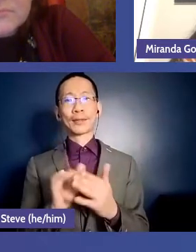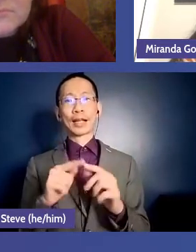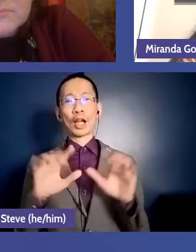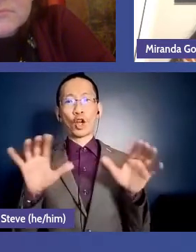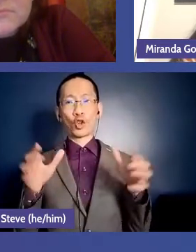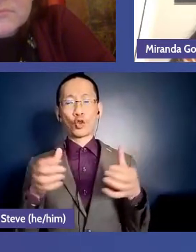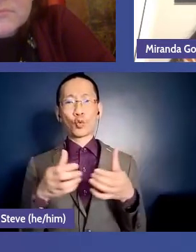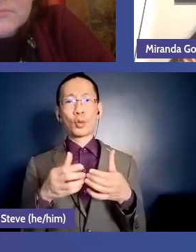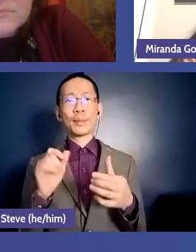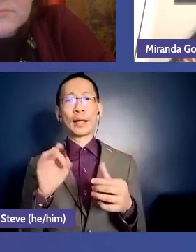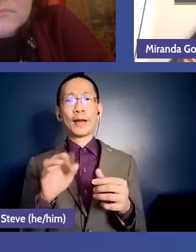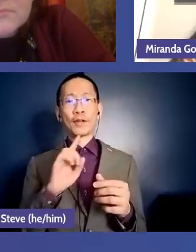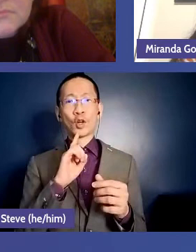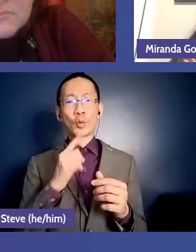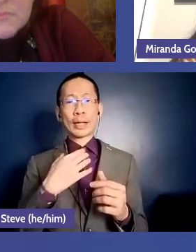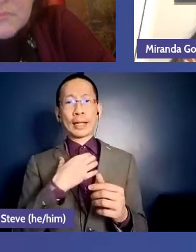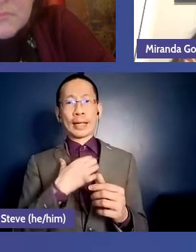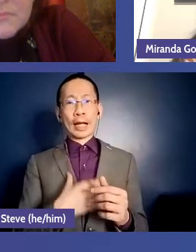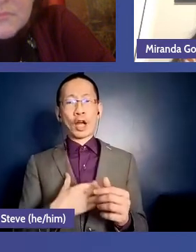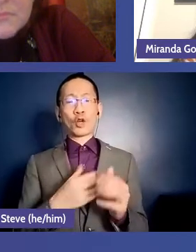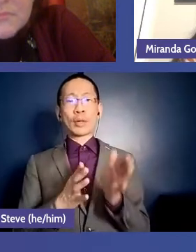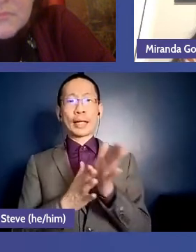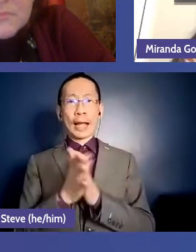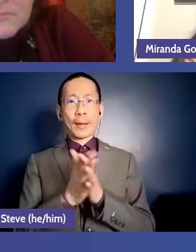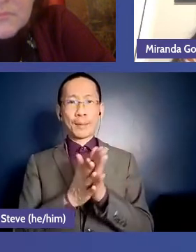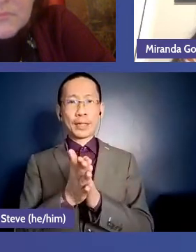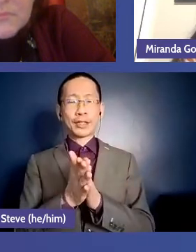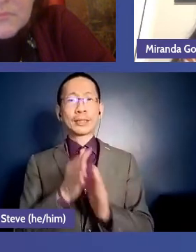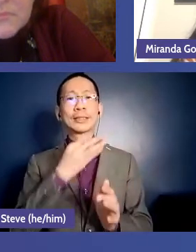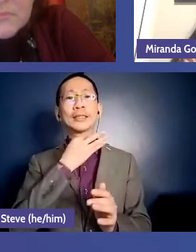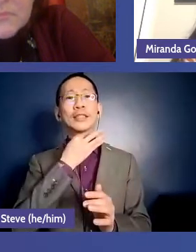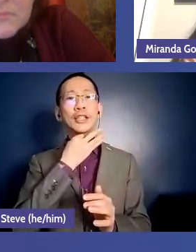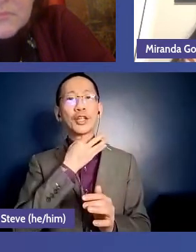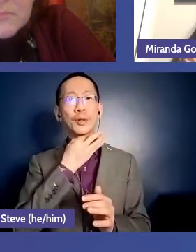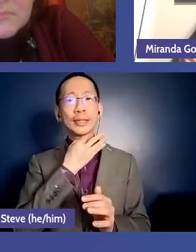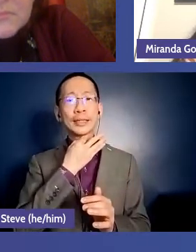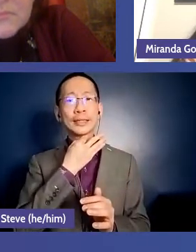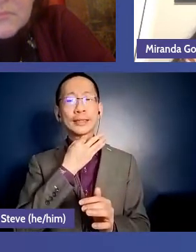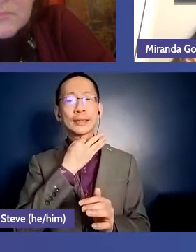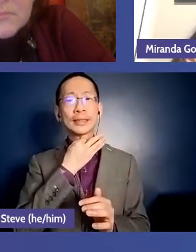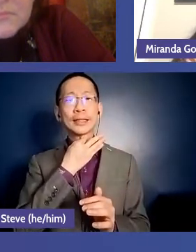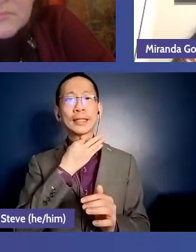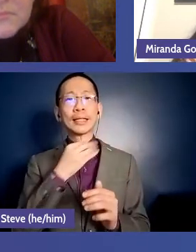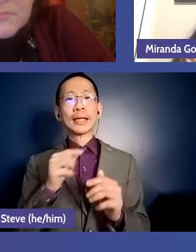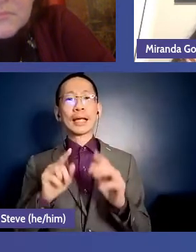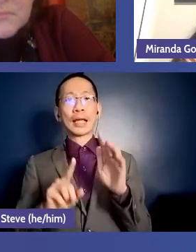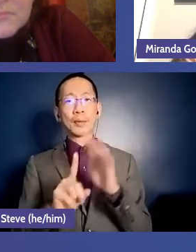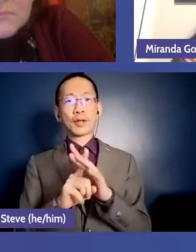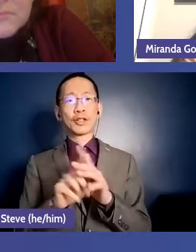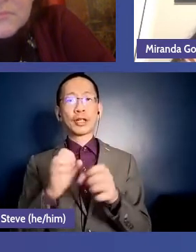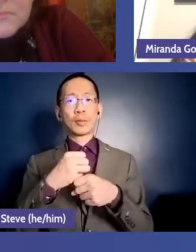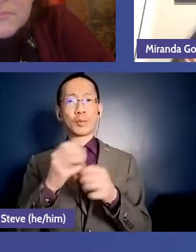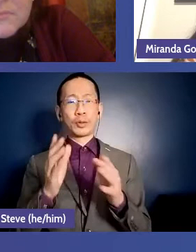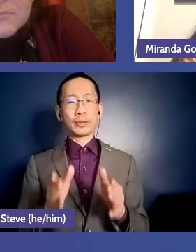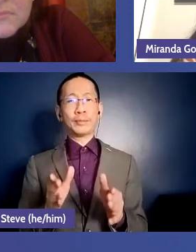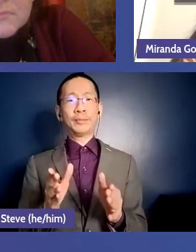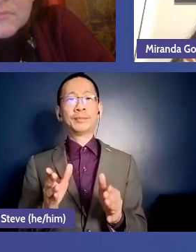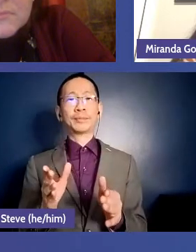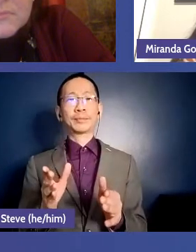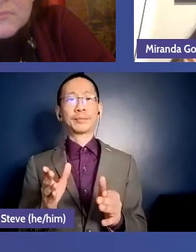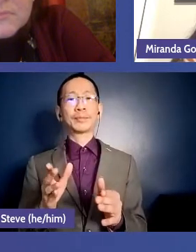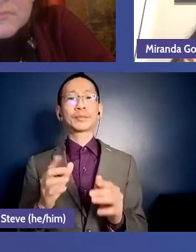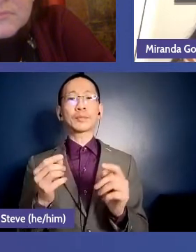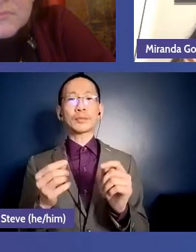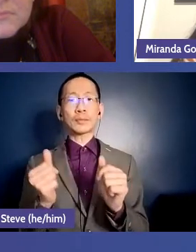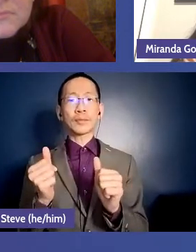group of really hungry, ambitious, and curious emerging producers all of a